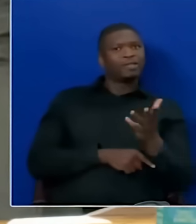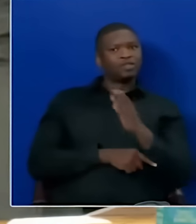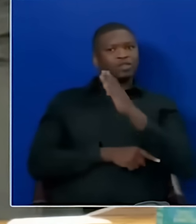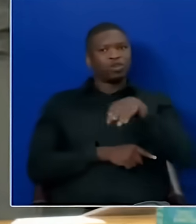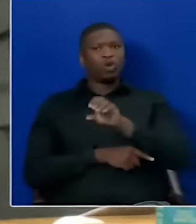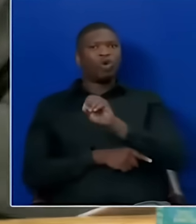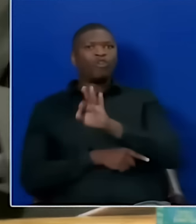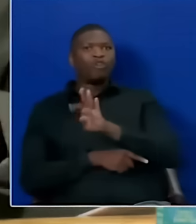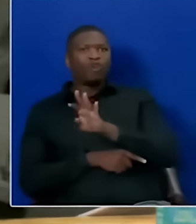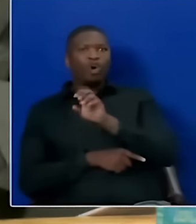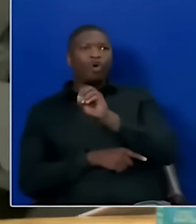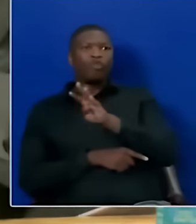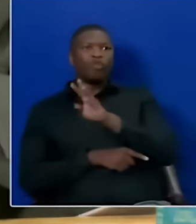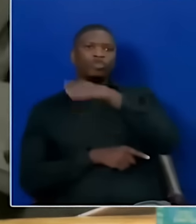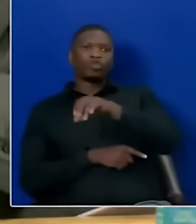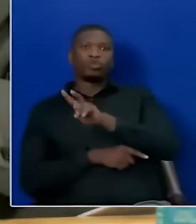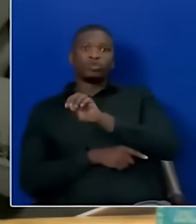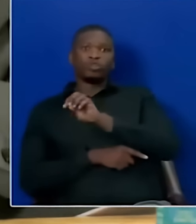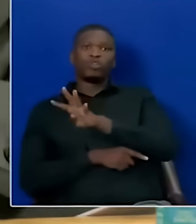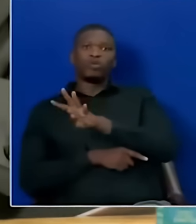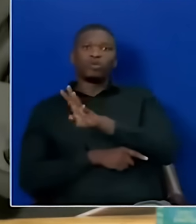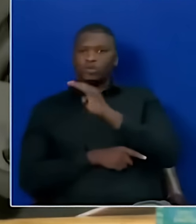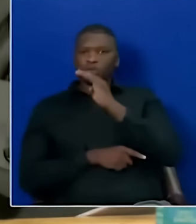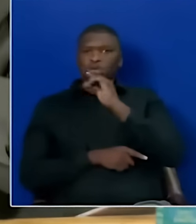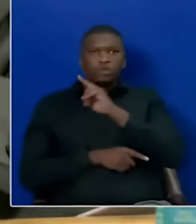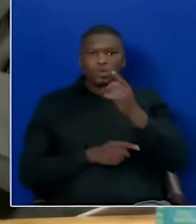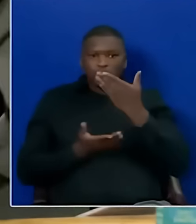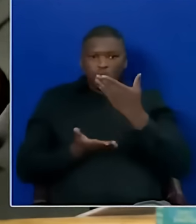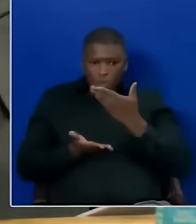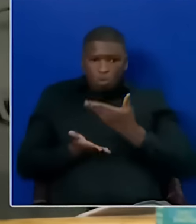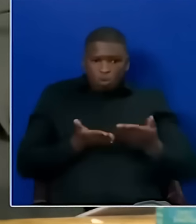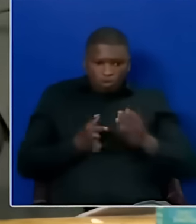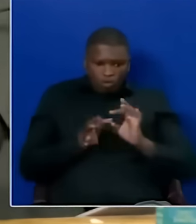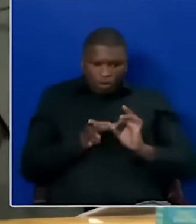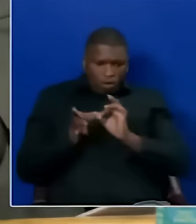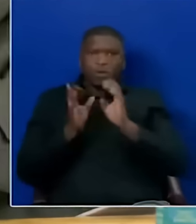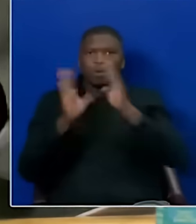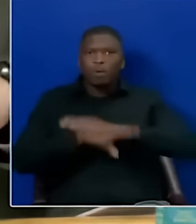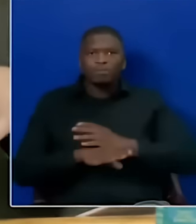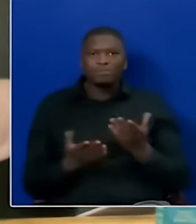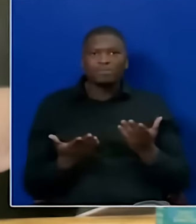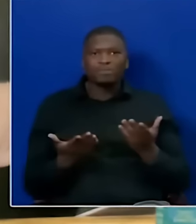149/04/2024. So you haven't shown a chain of custody from the scene